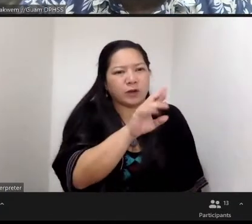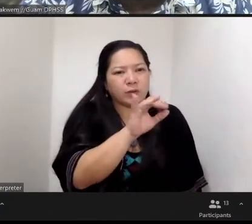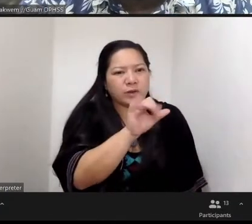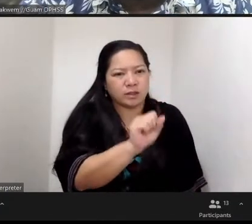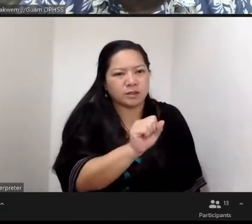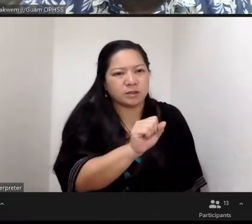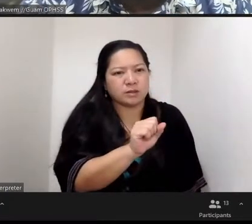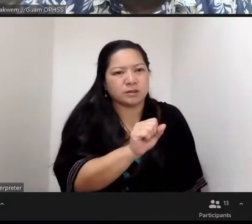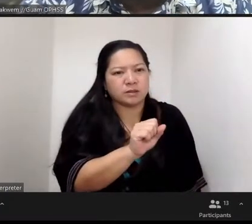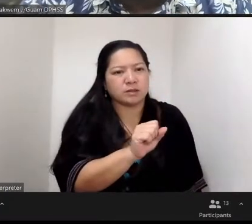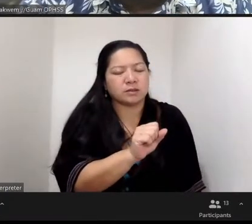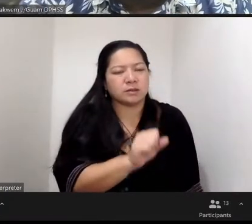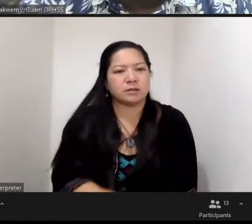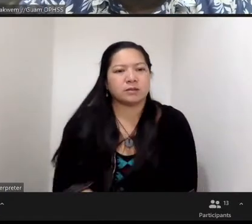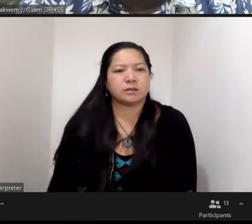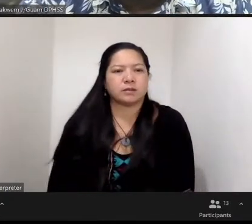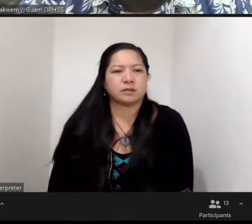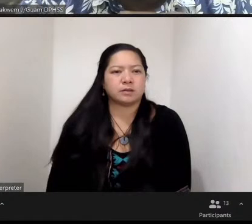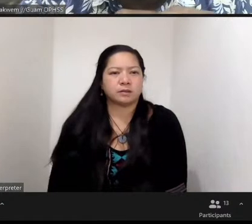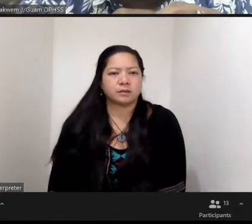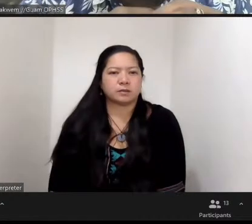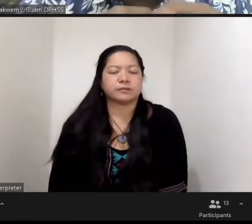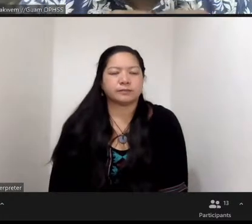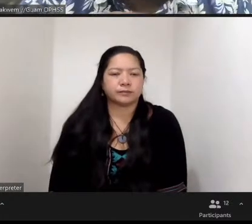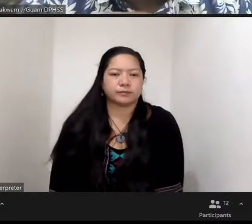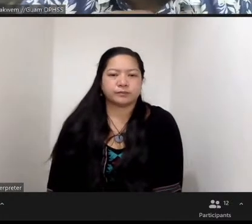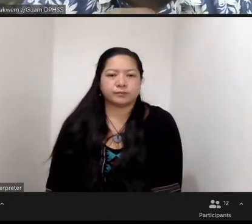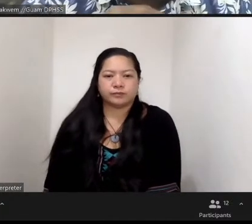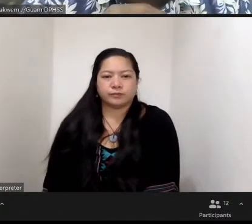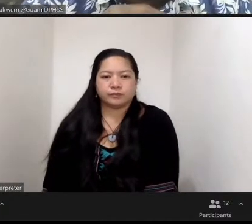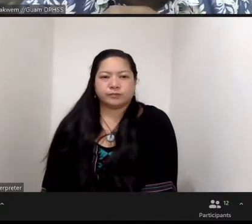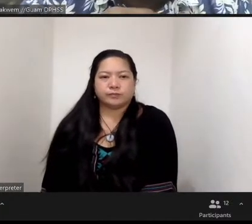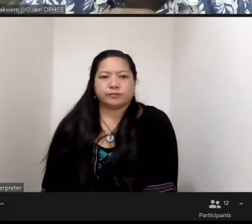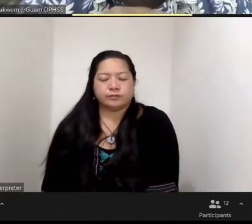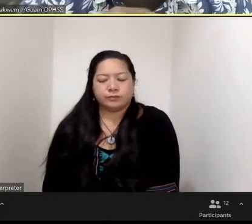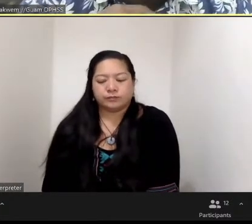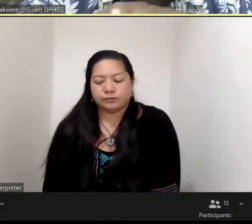like to comment on the California plan. She's ready to respond to your inquiry.